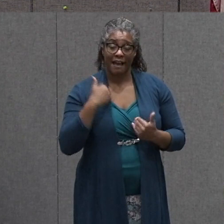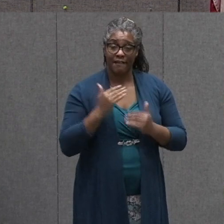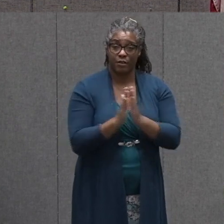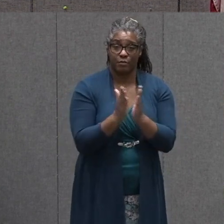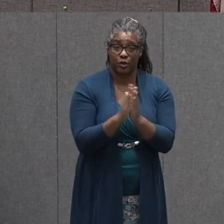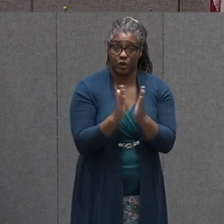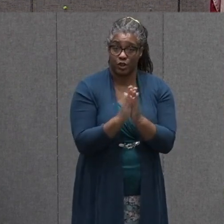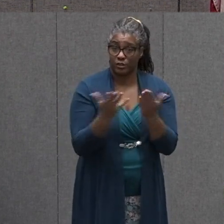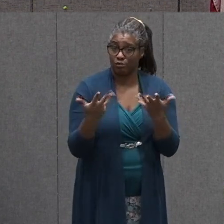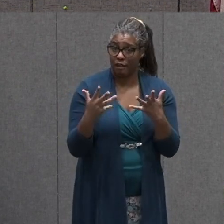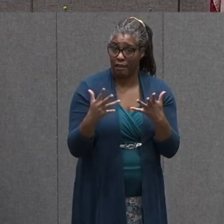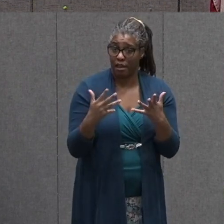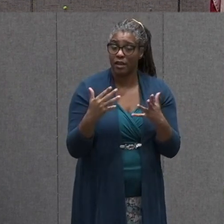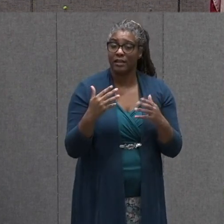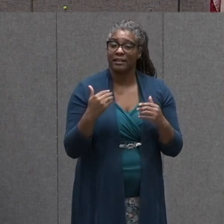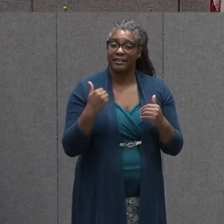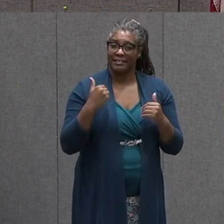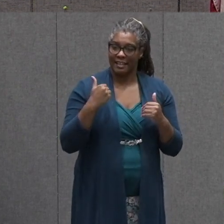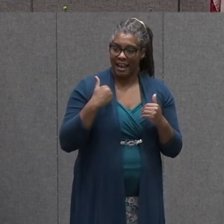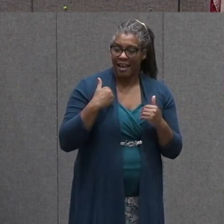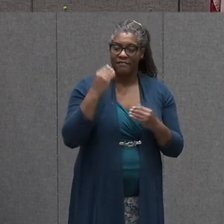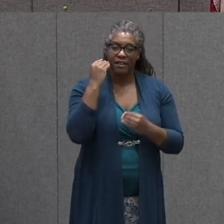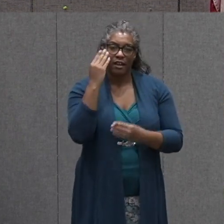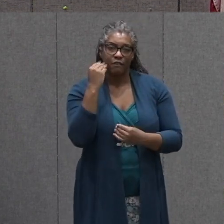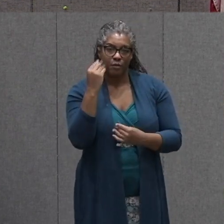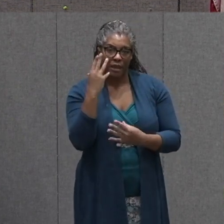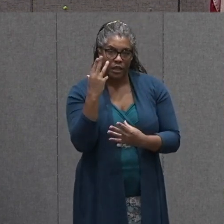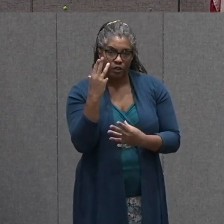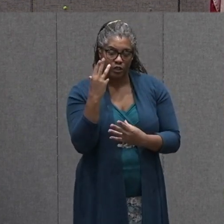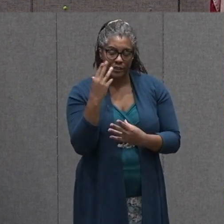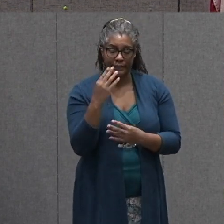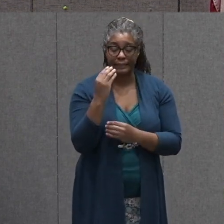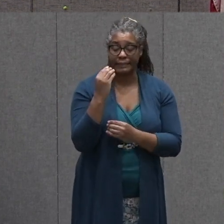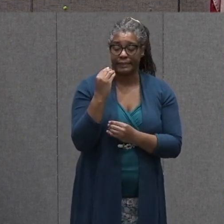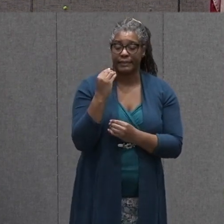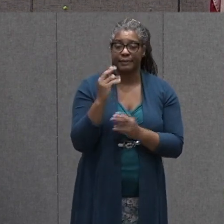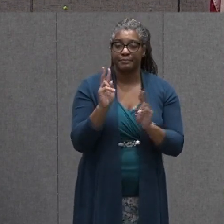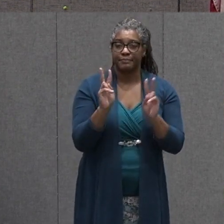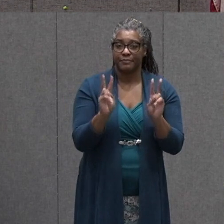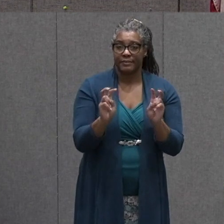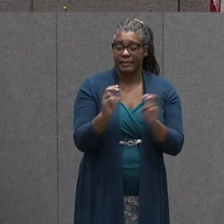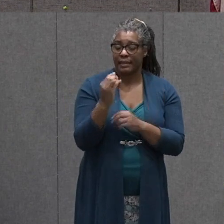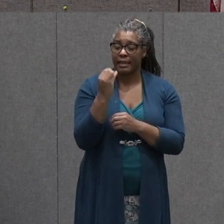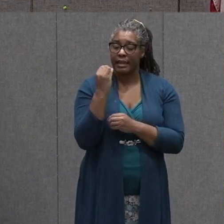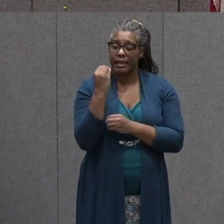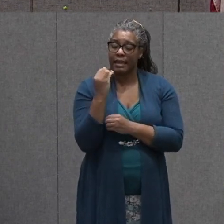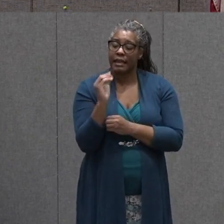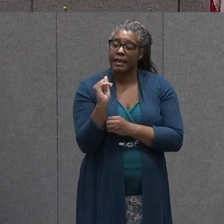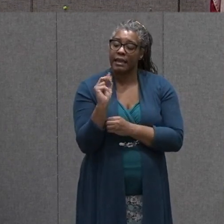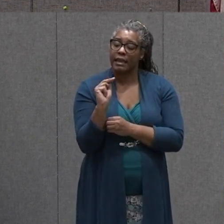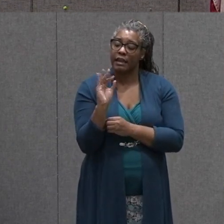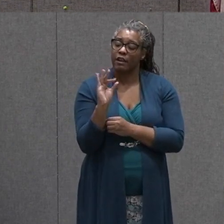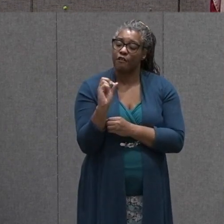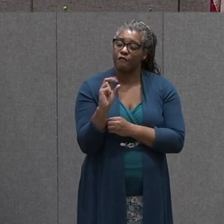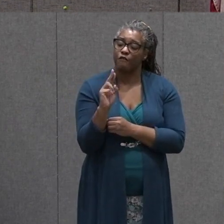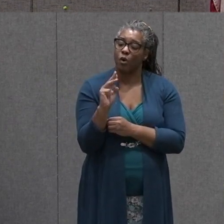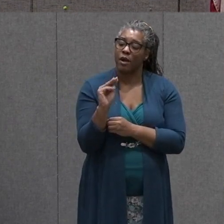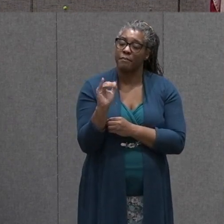But the tiny plant that grew from the tiny seed is growing fast, but its neighbor grows even